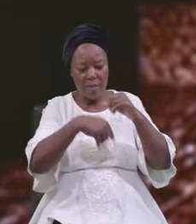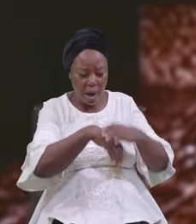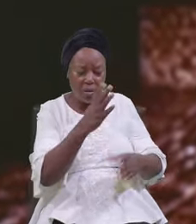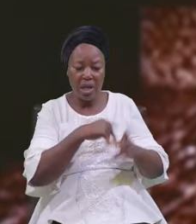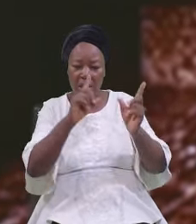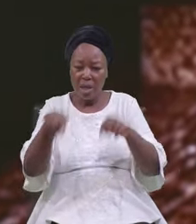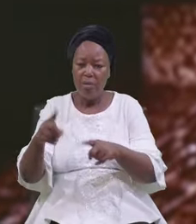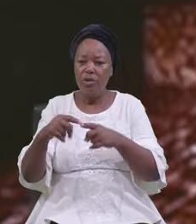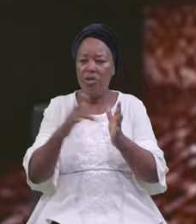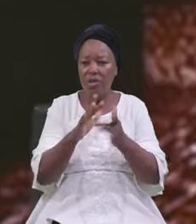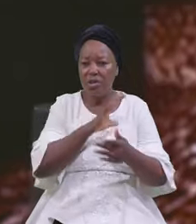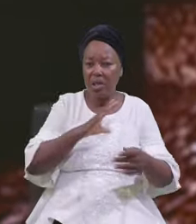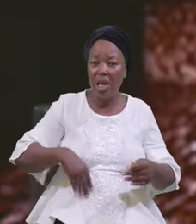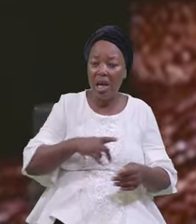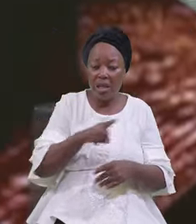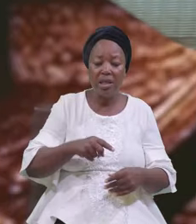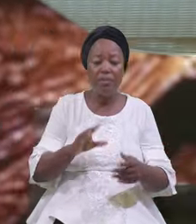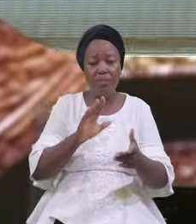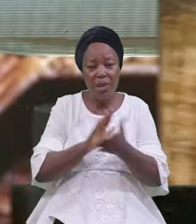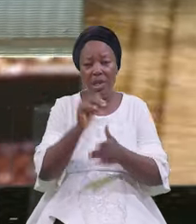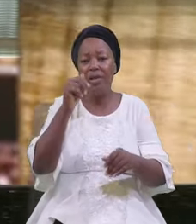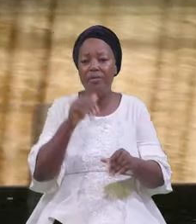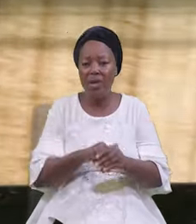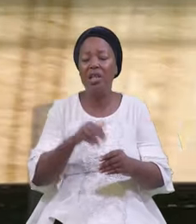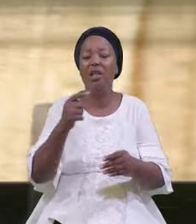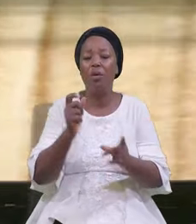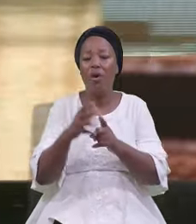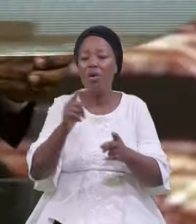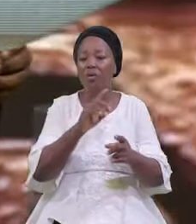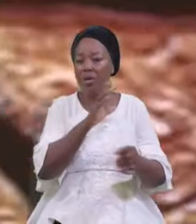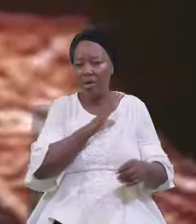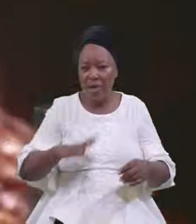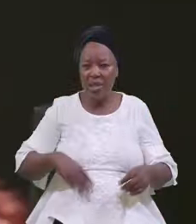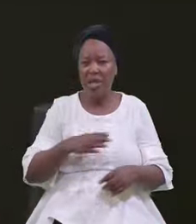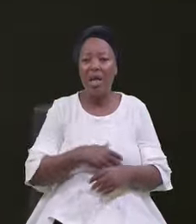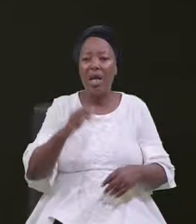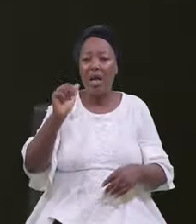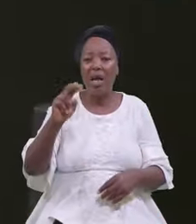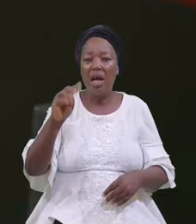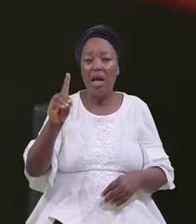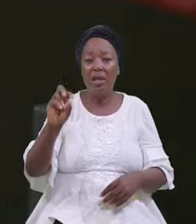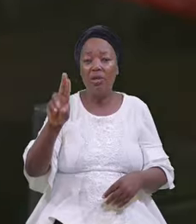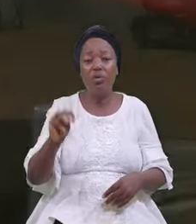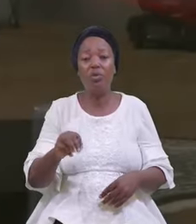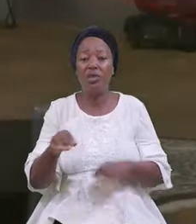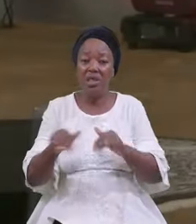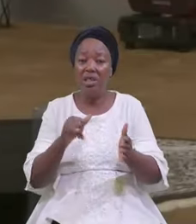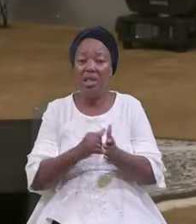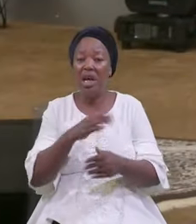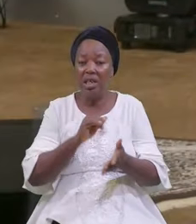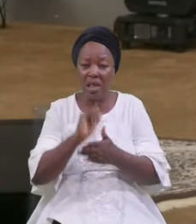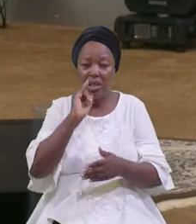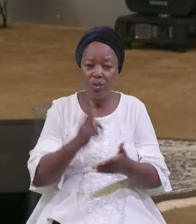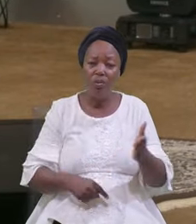him, and they believed him. That's what Andrew did, and that is what James did, everyone.